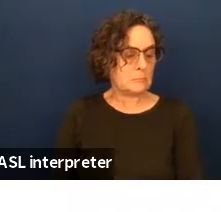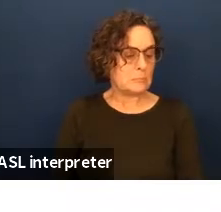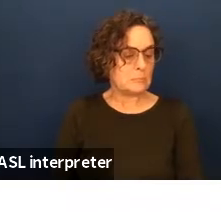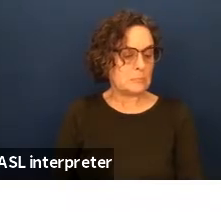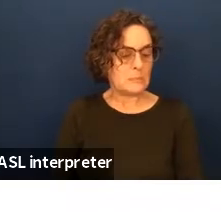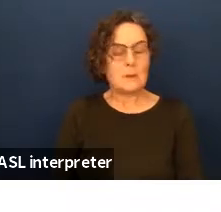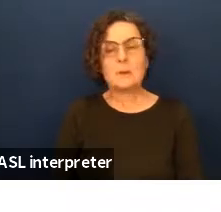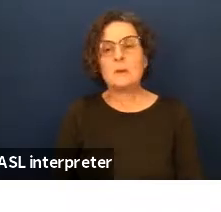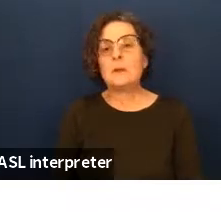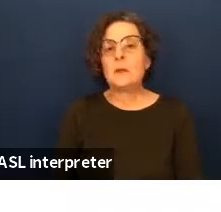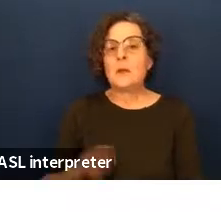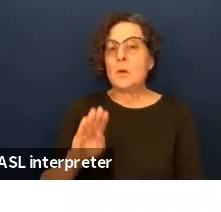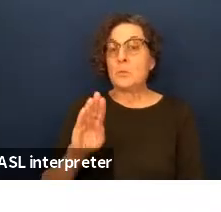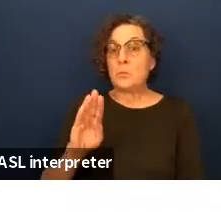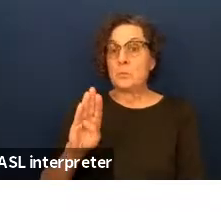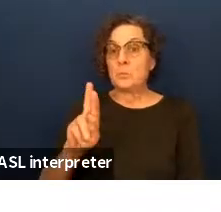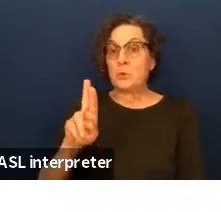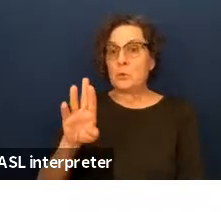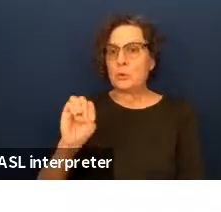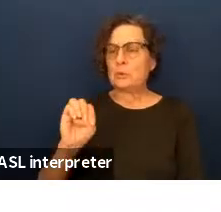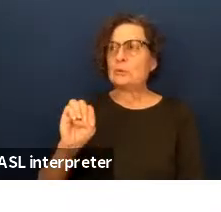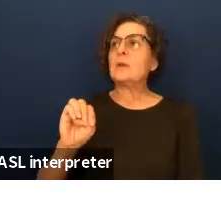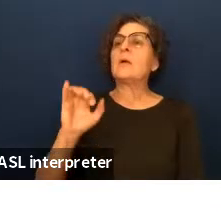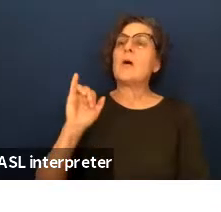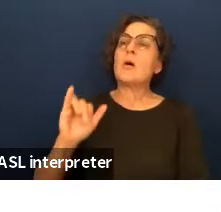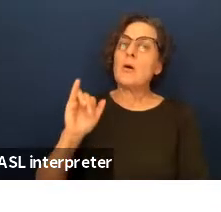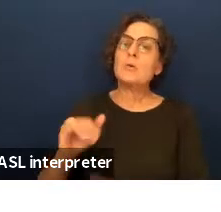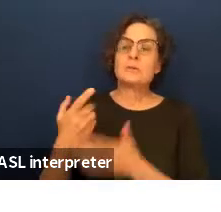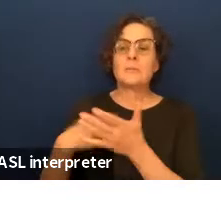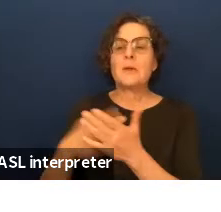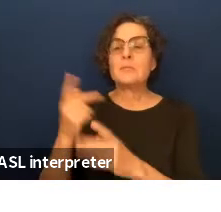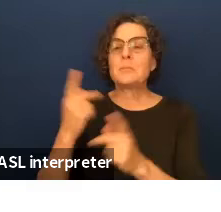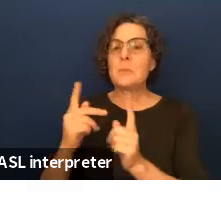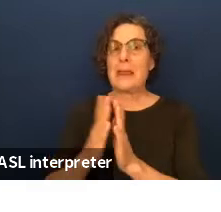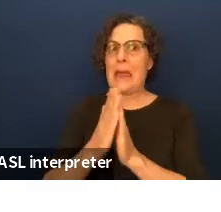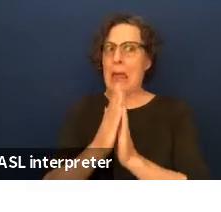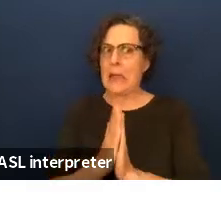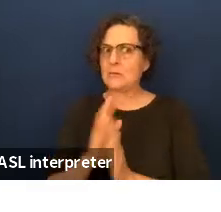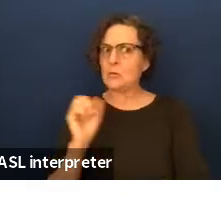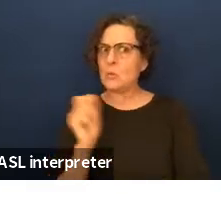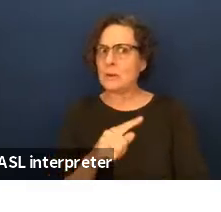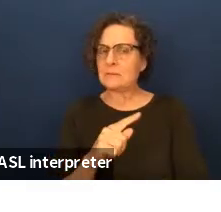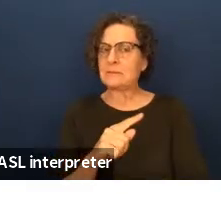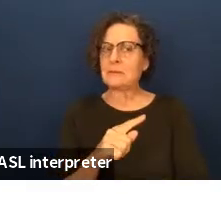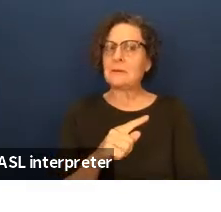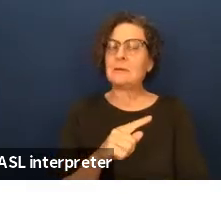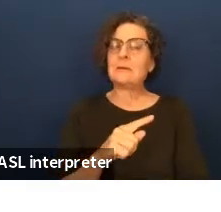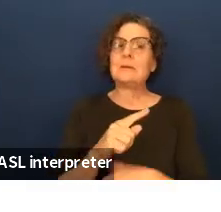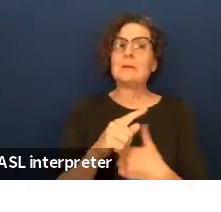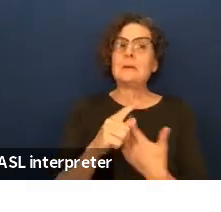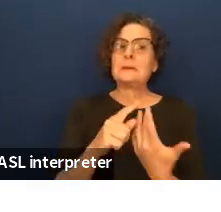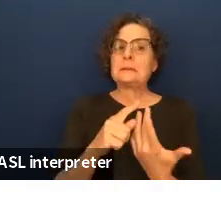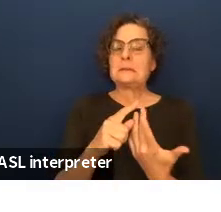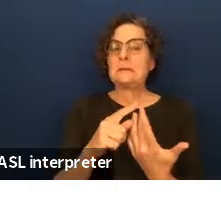Sometimes that question is asked because they want to know if, as the contractor, can